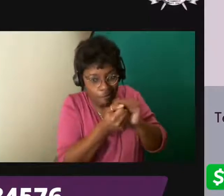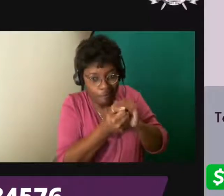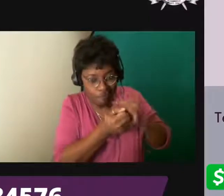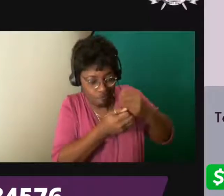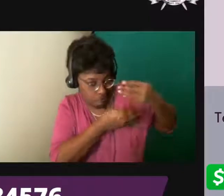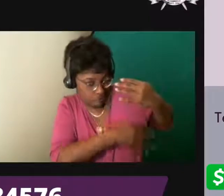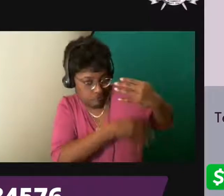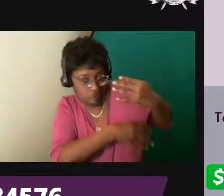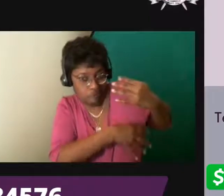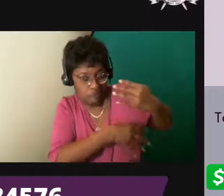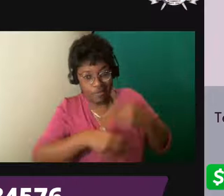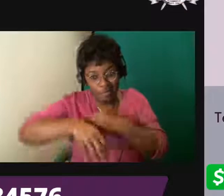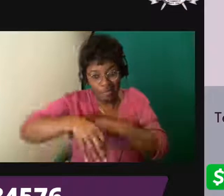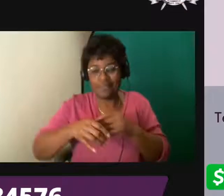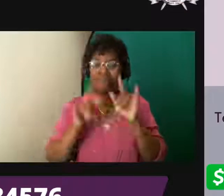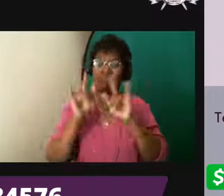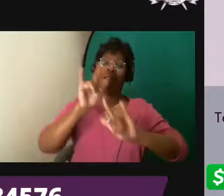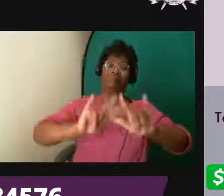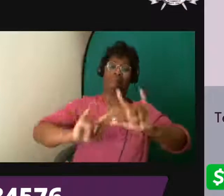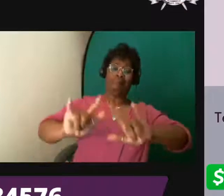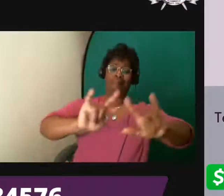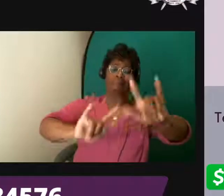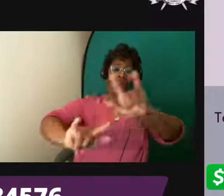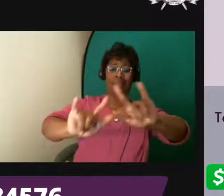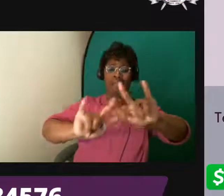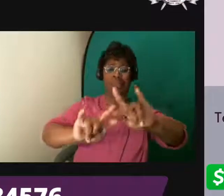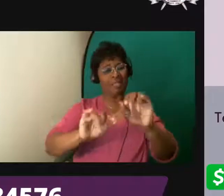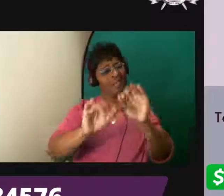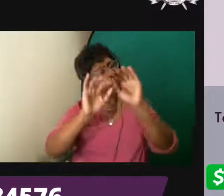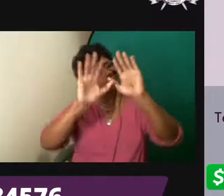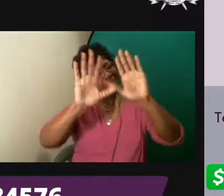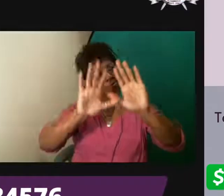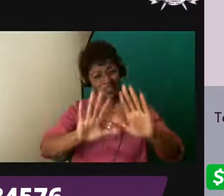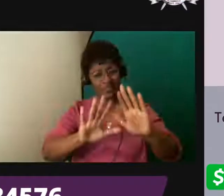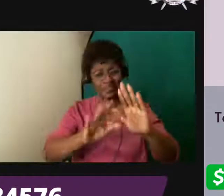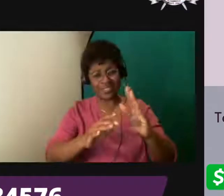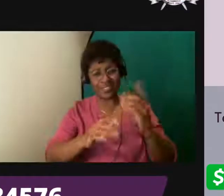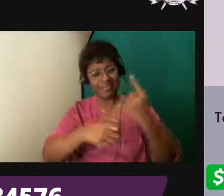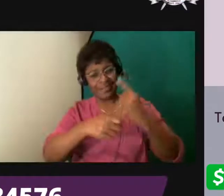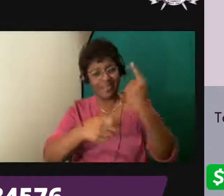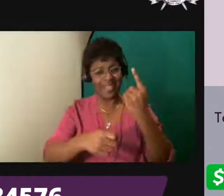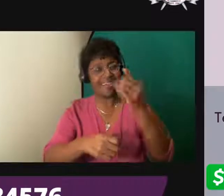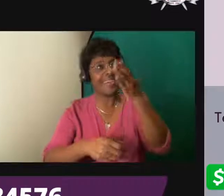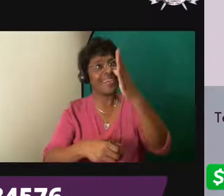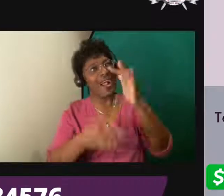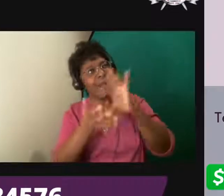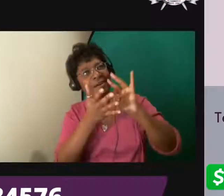All right, listen. Love y'all. Y'all have an amazing day. To God be the glory.